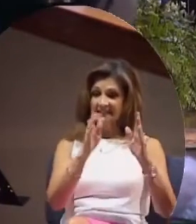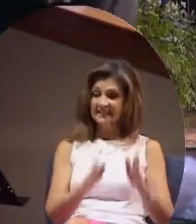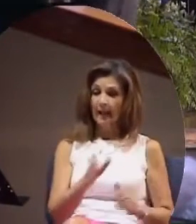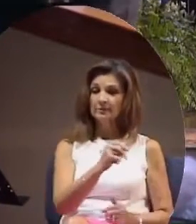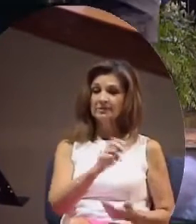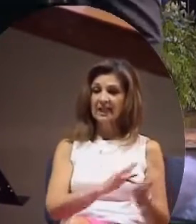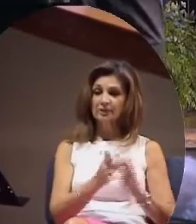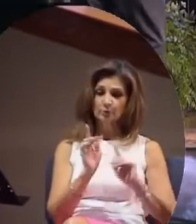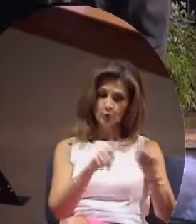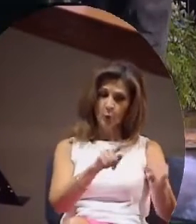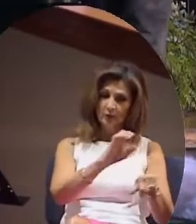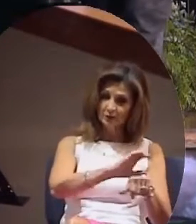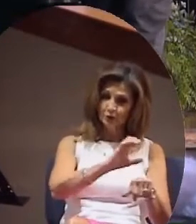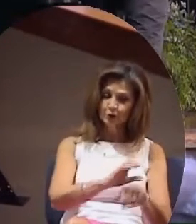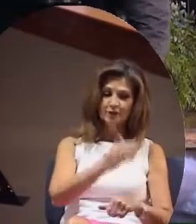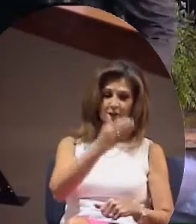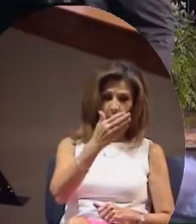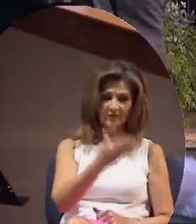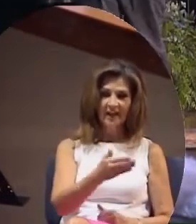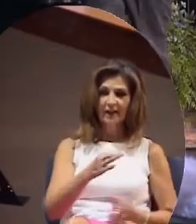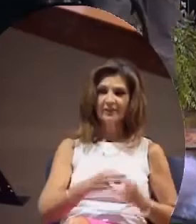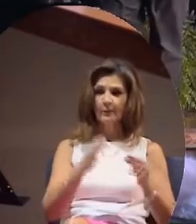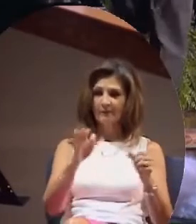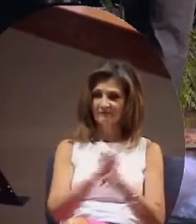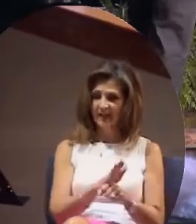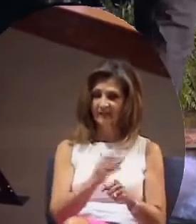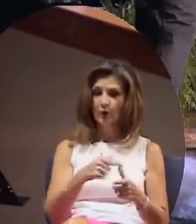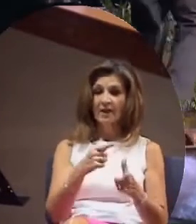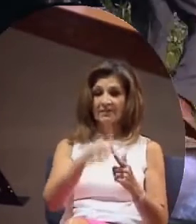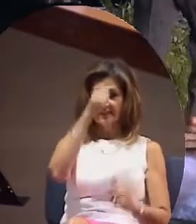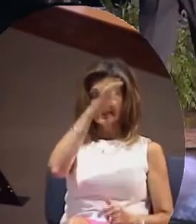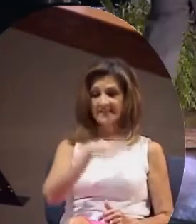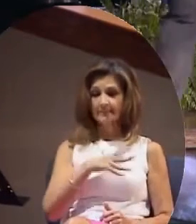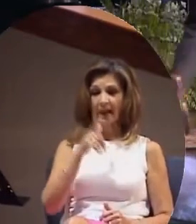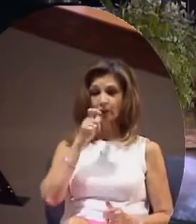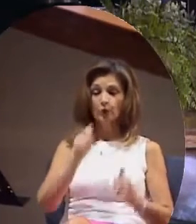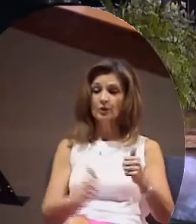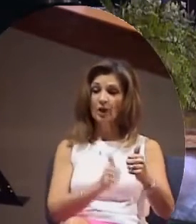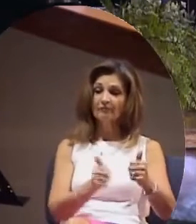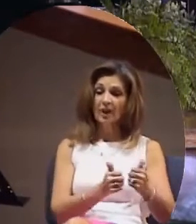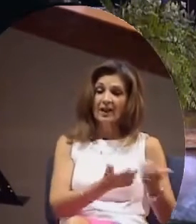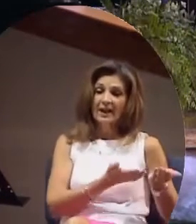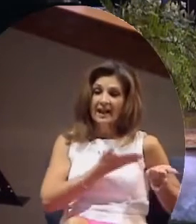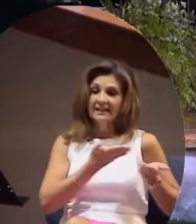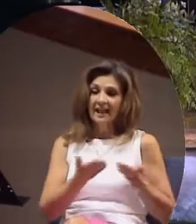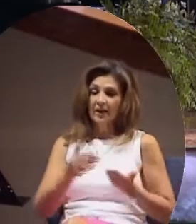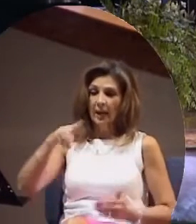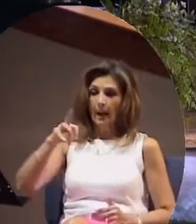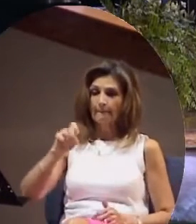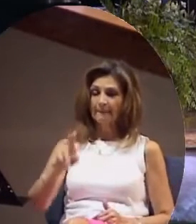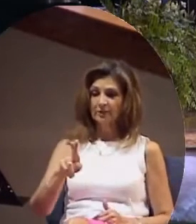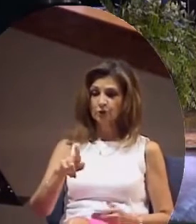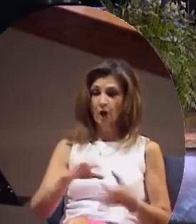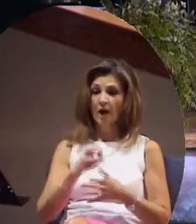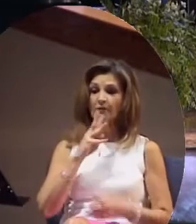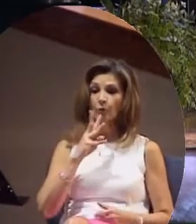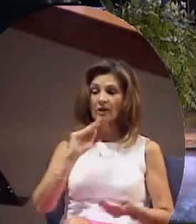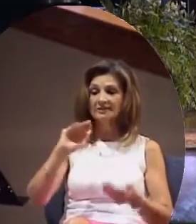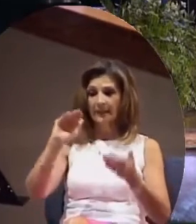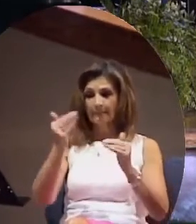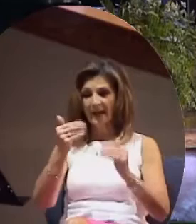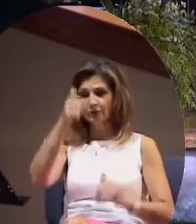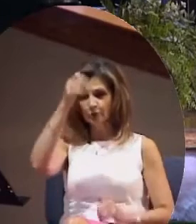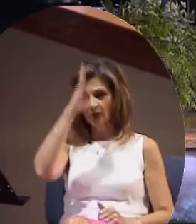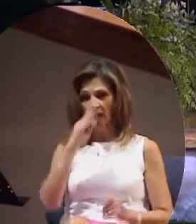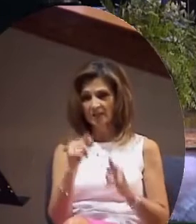amen, and they was there, they was faithful, and then this man they're going to follow is carrying a pitcher of the word of water, which is the